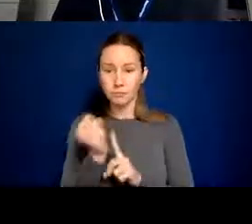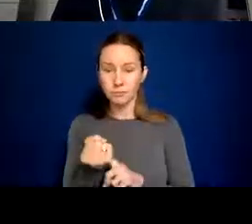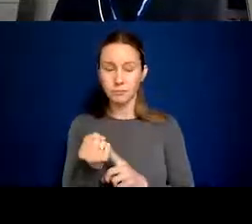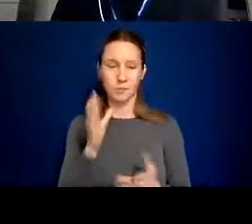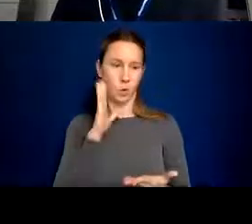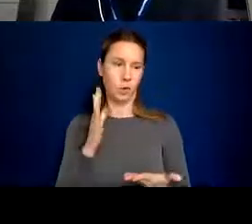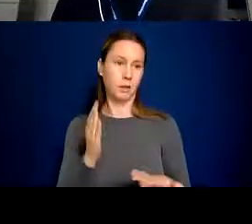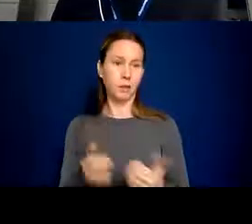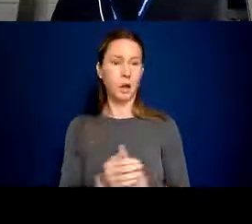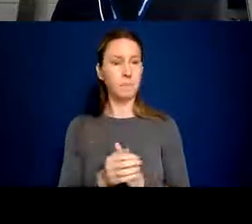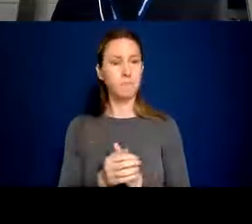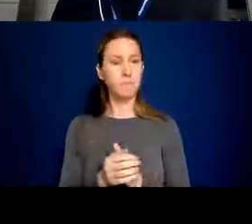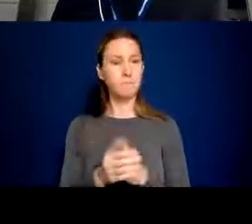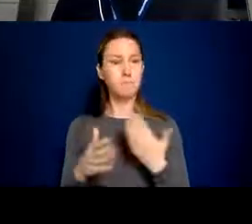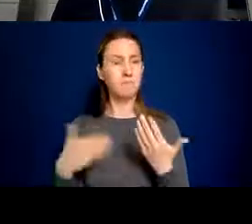their